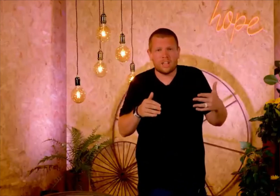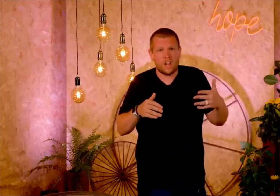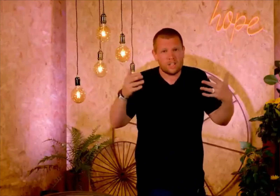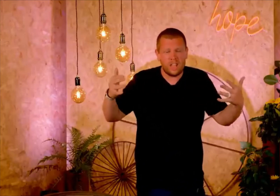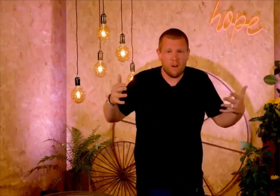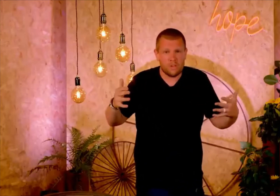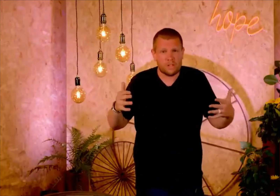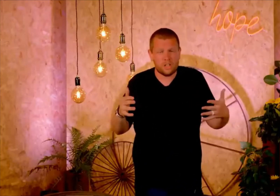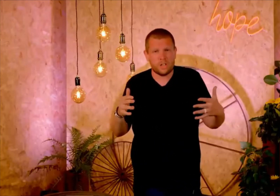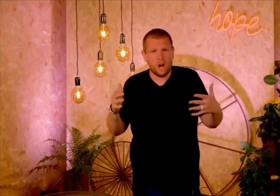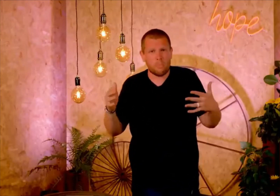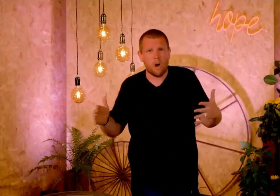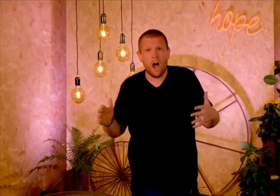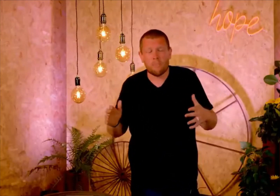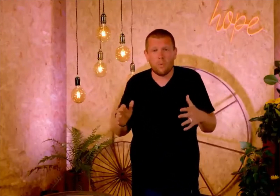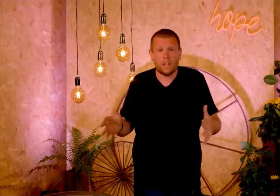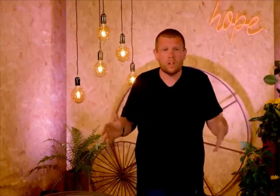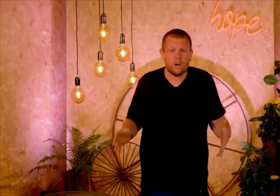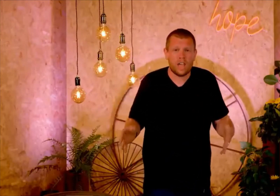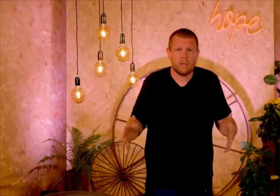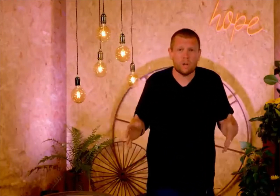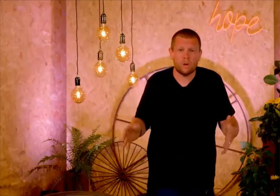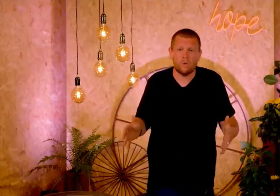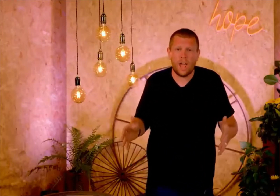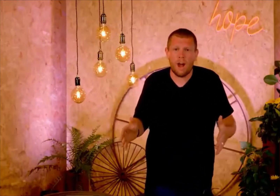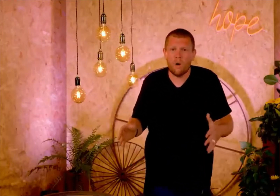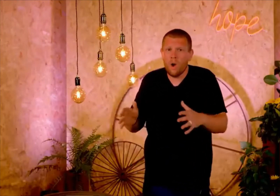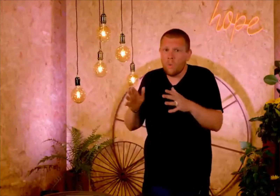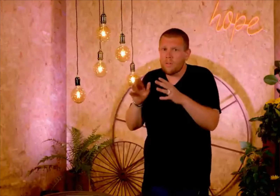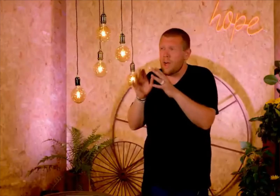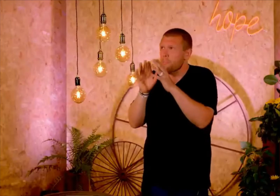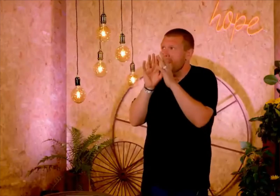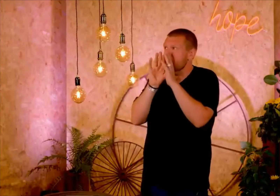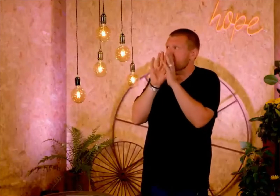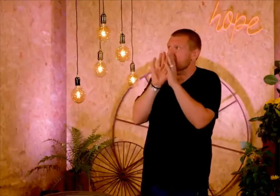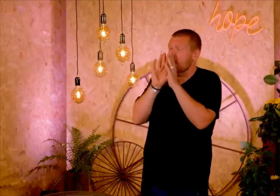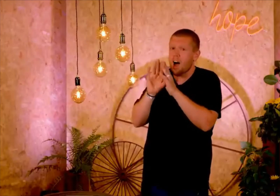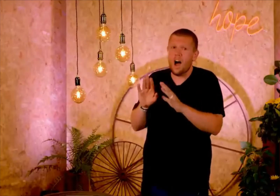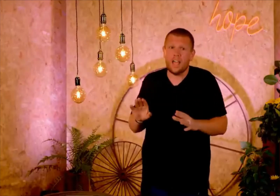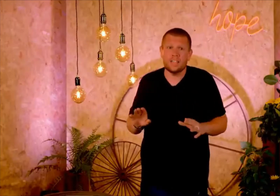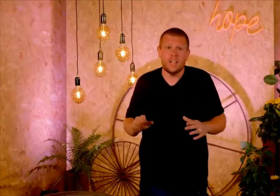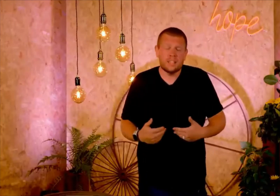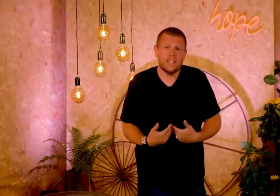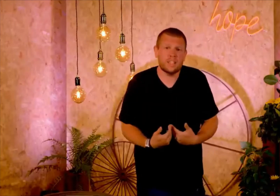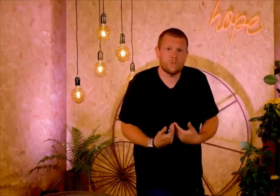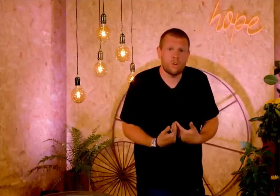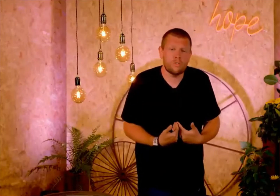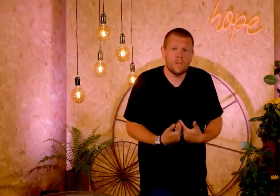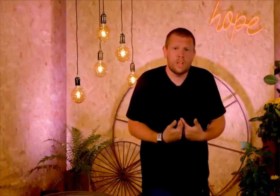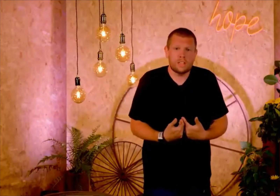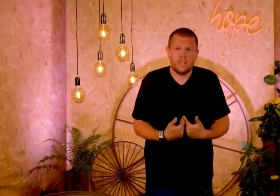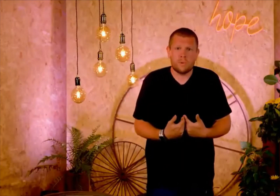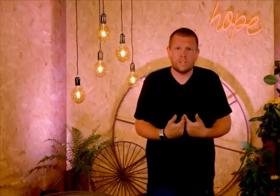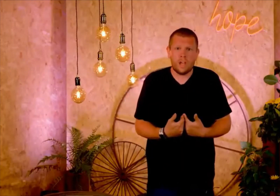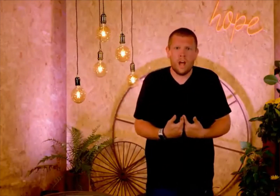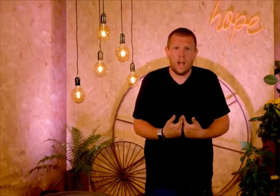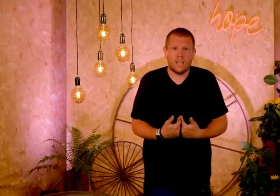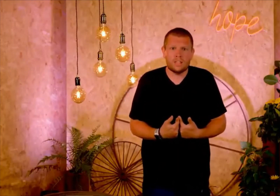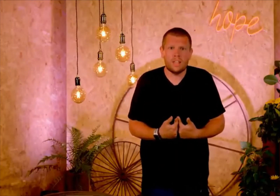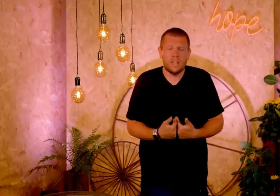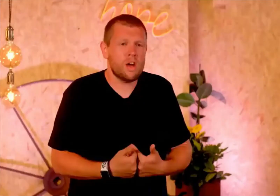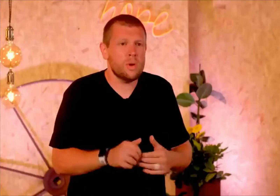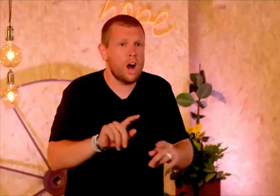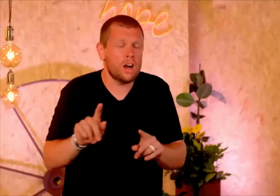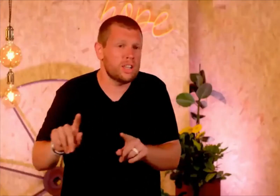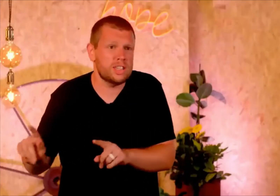greed and our selfishness and our pride. But when God came and called out, we found places to hide. See, the truth deep inside